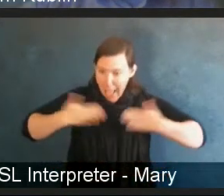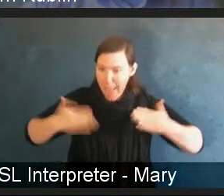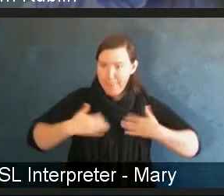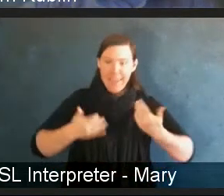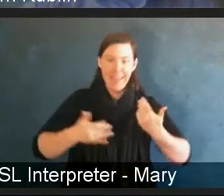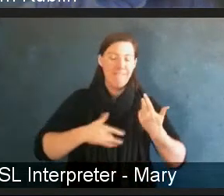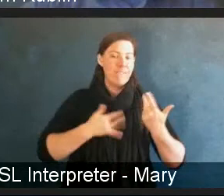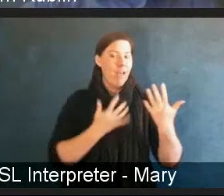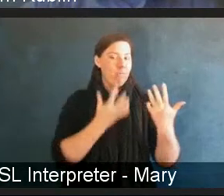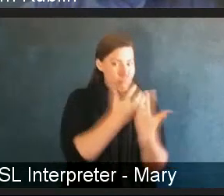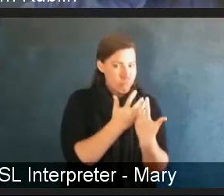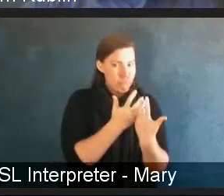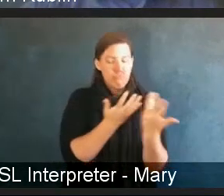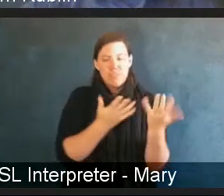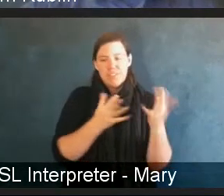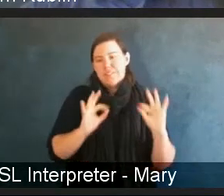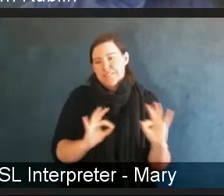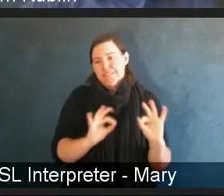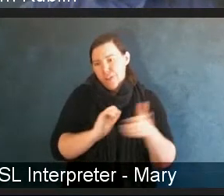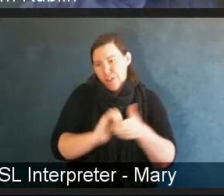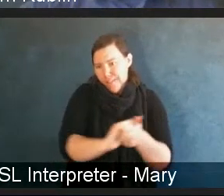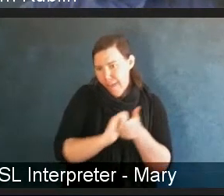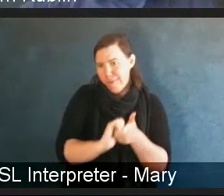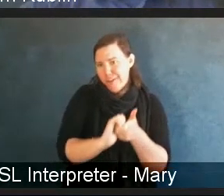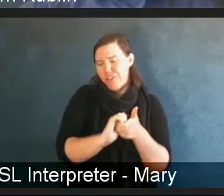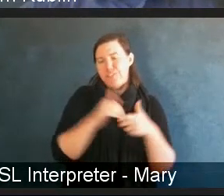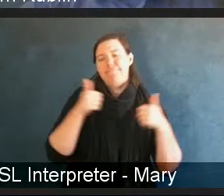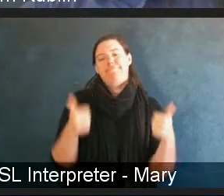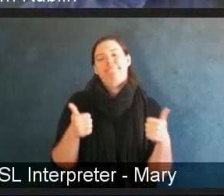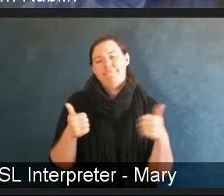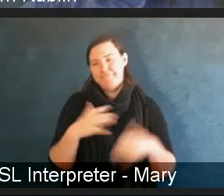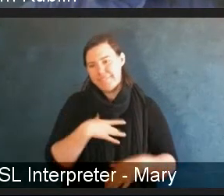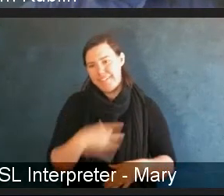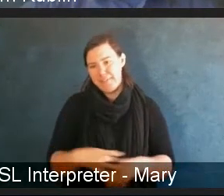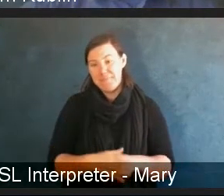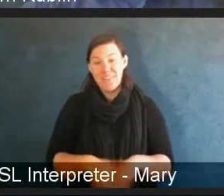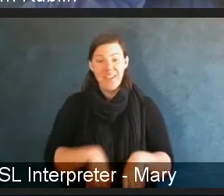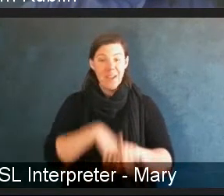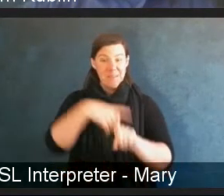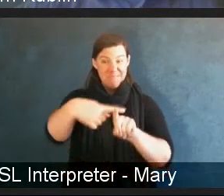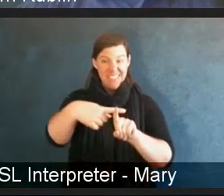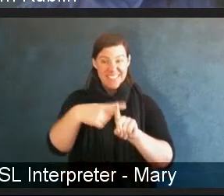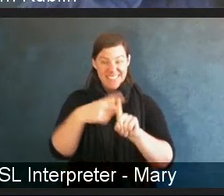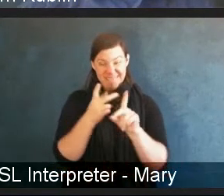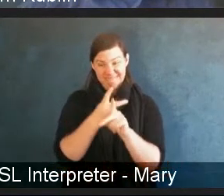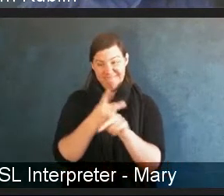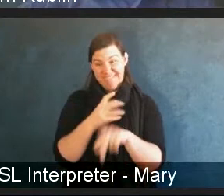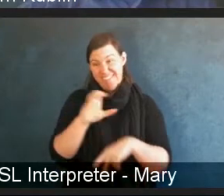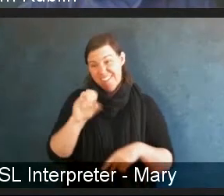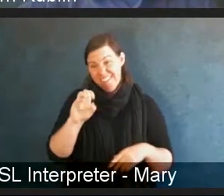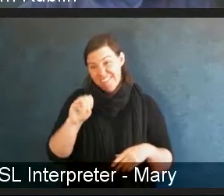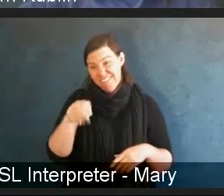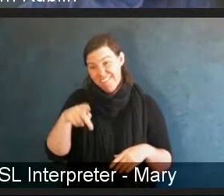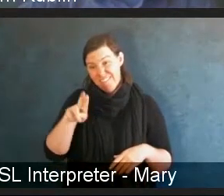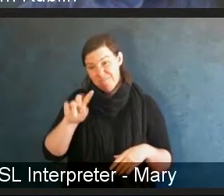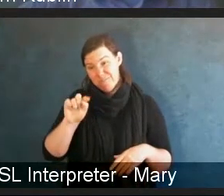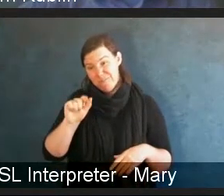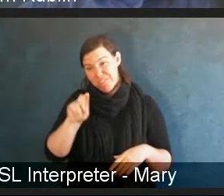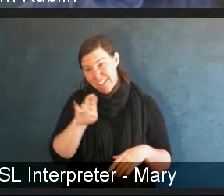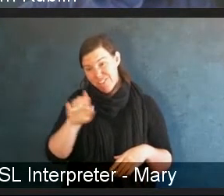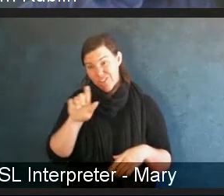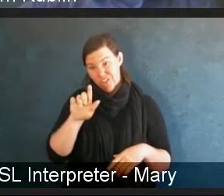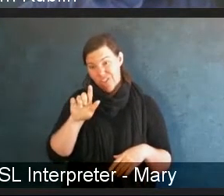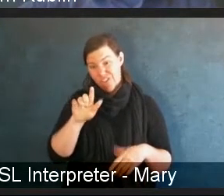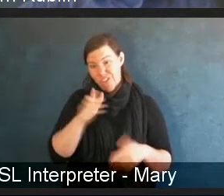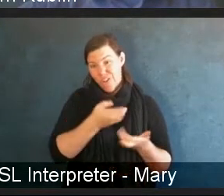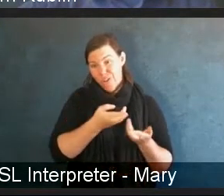of people. Also, the computational resources here are really, really great, and that was really important for CryoEM as well,